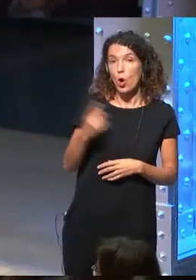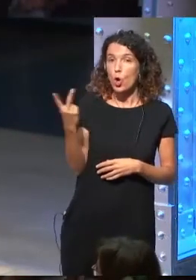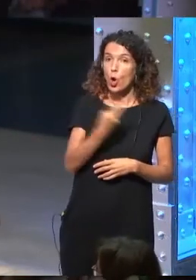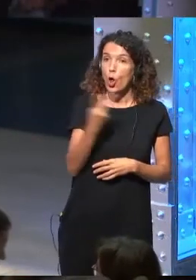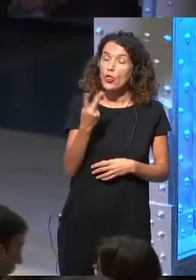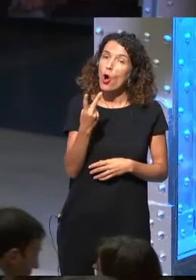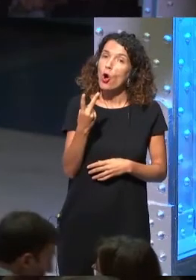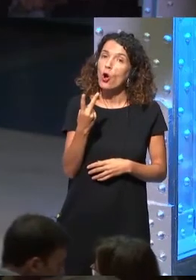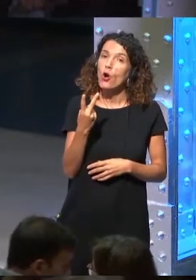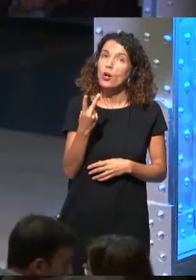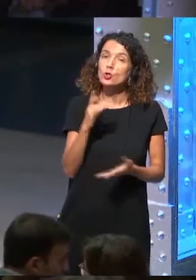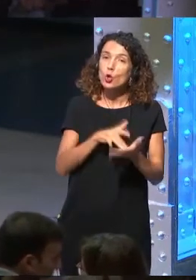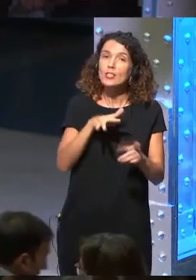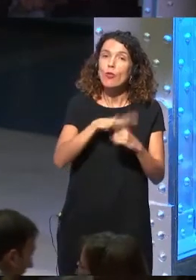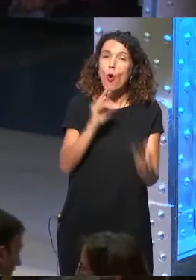here.